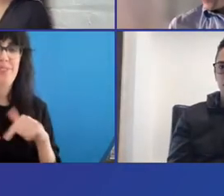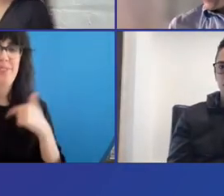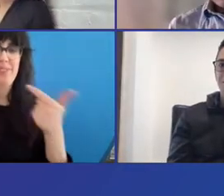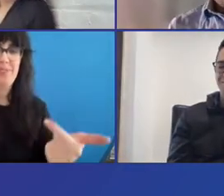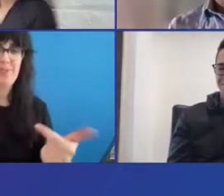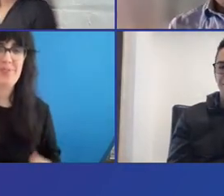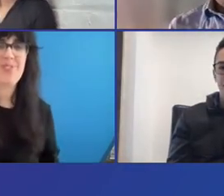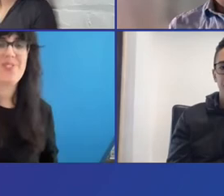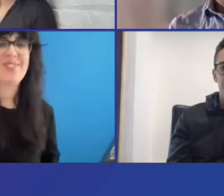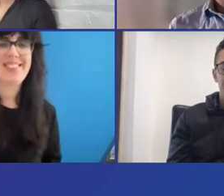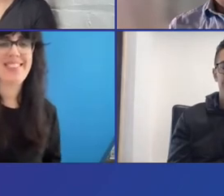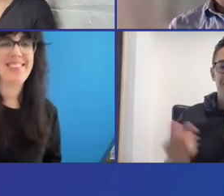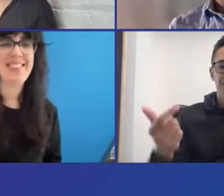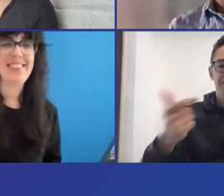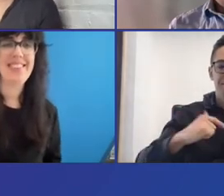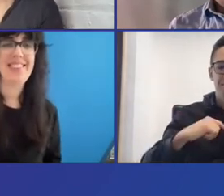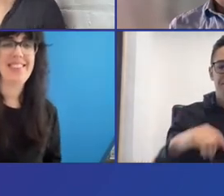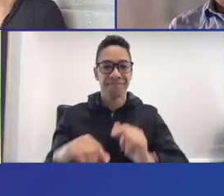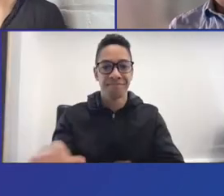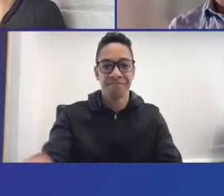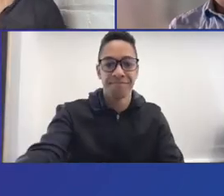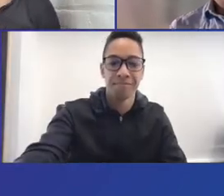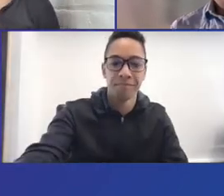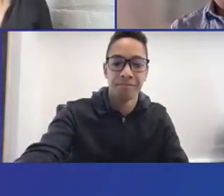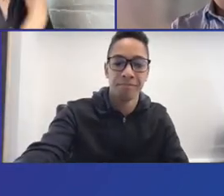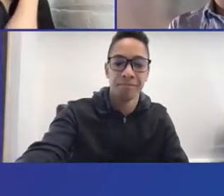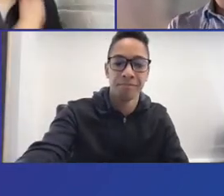I'm checking the ground I'm sitting on.